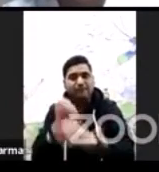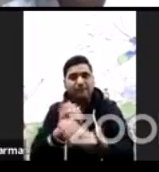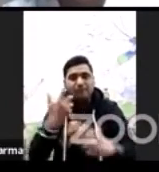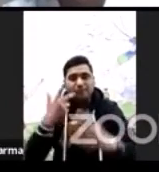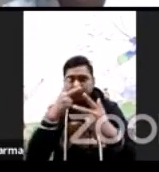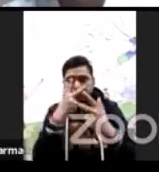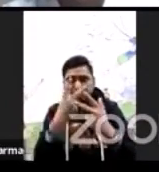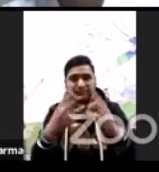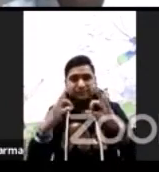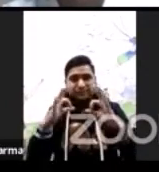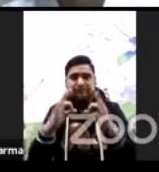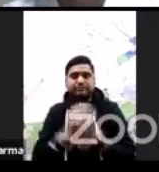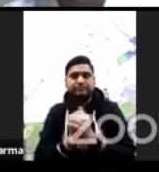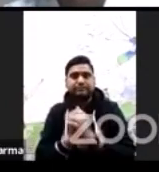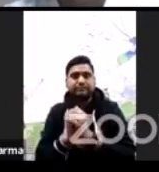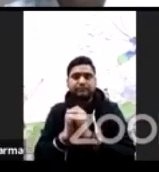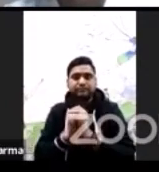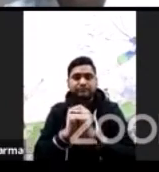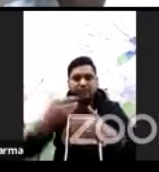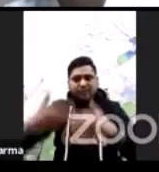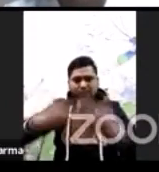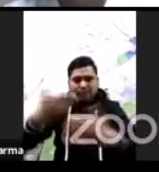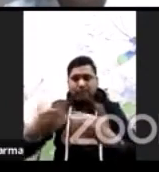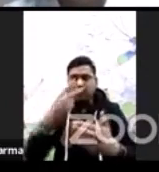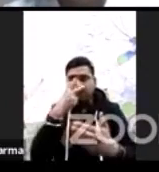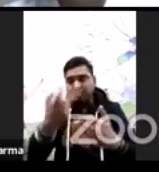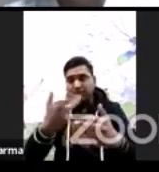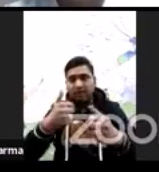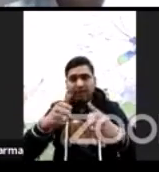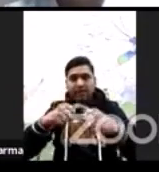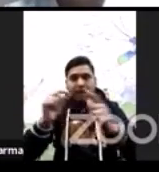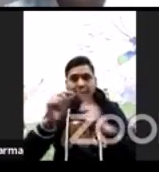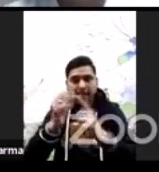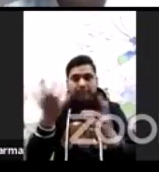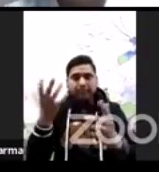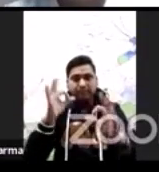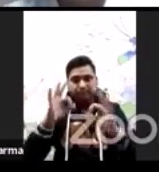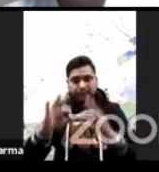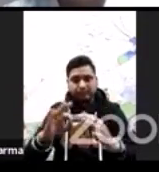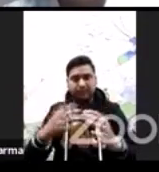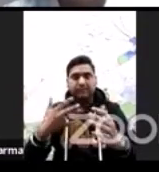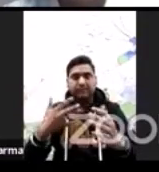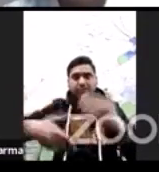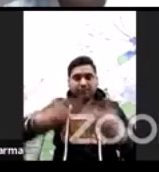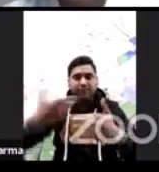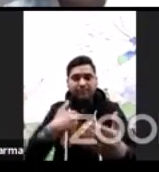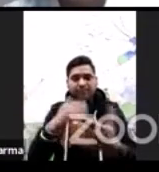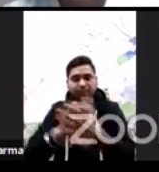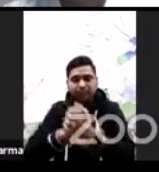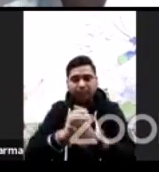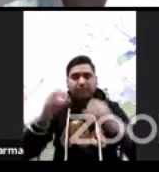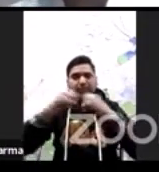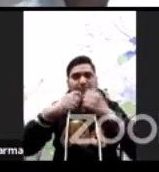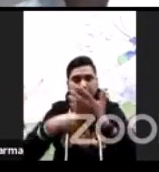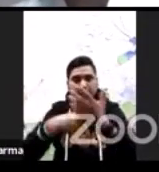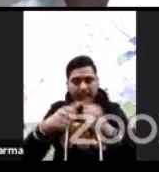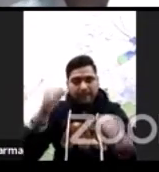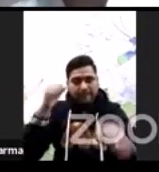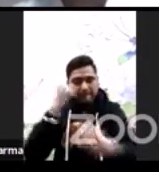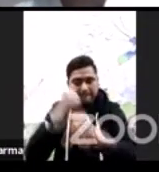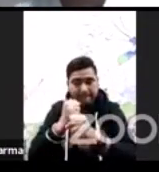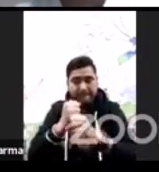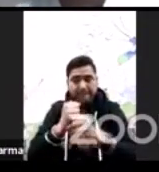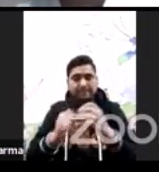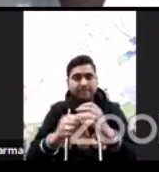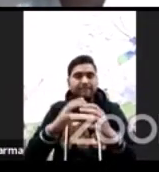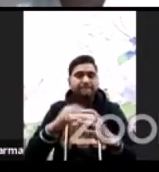and sustainable future. And we then also complemented it with our brand promise, which says, get the future you want. And